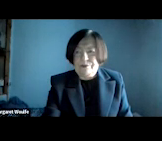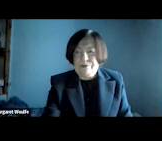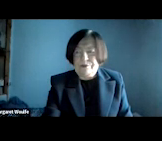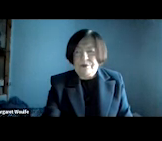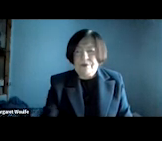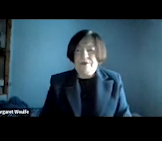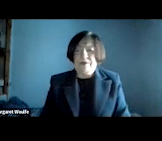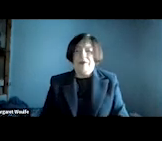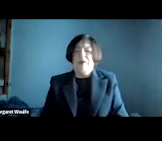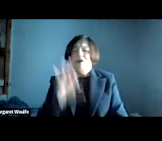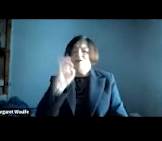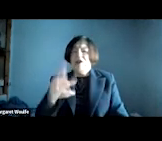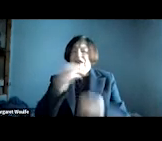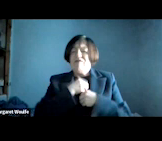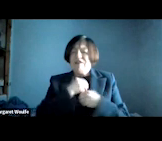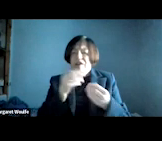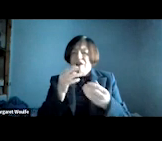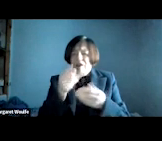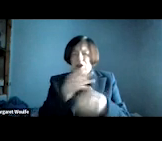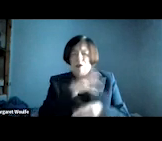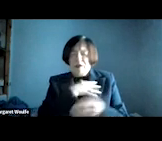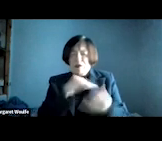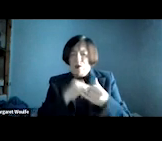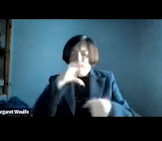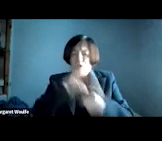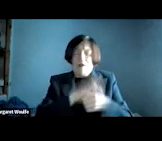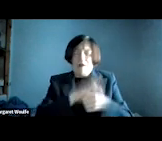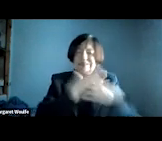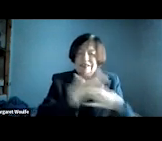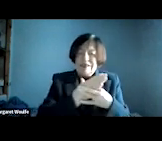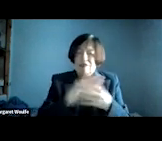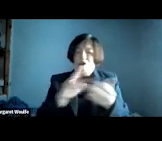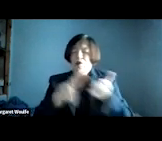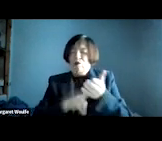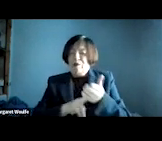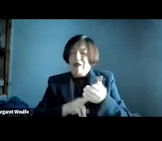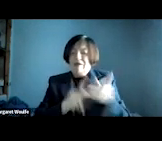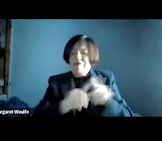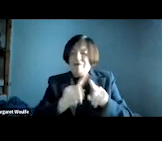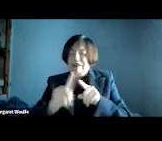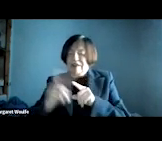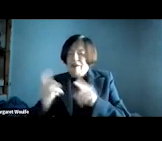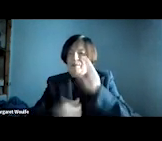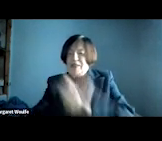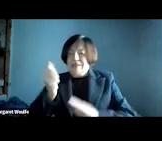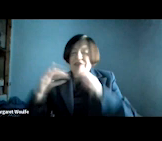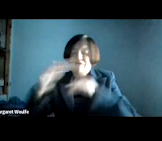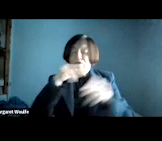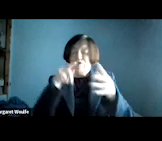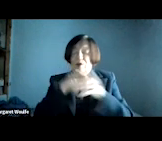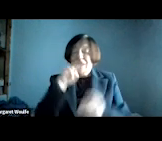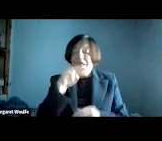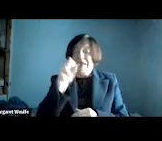various committees that cover this area, accessibility and usability of the built environment through the NSAI.